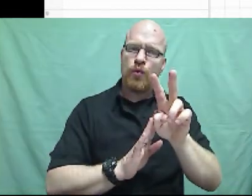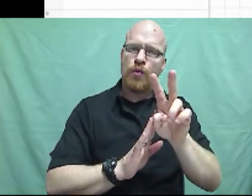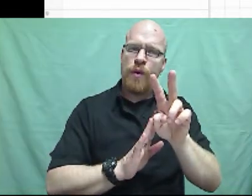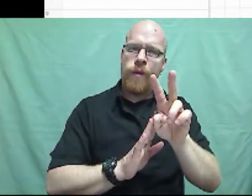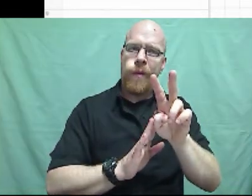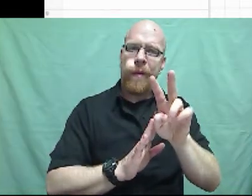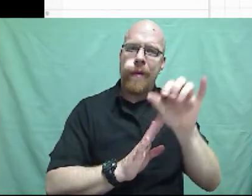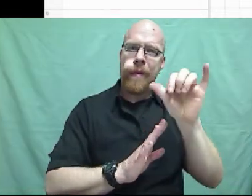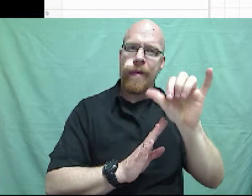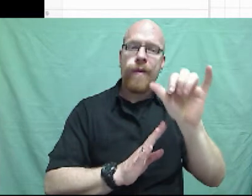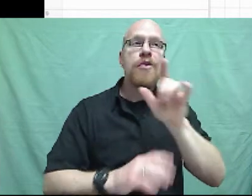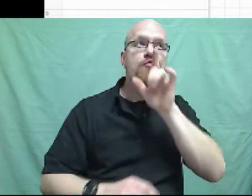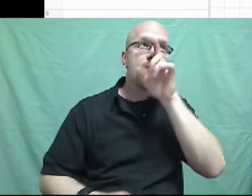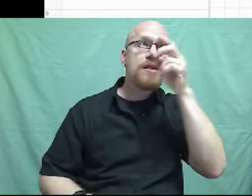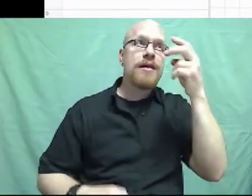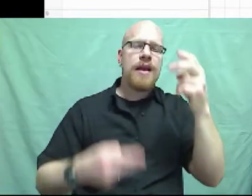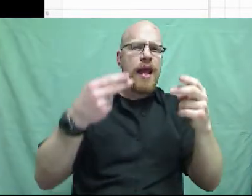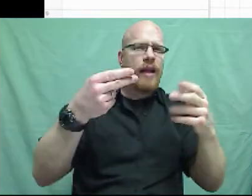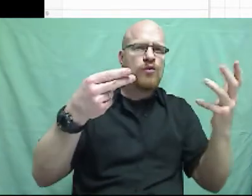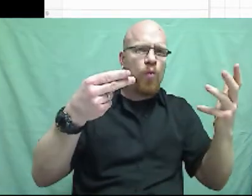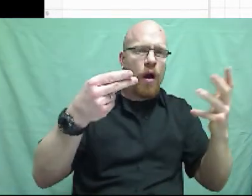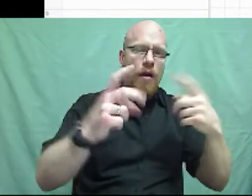range is